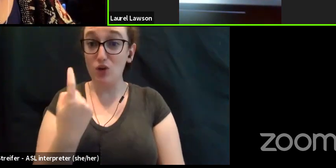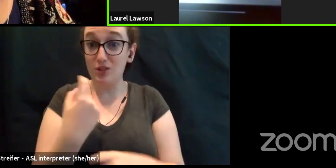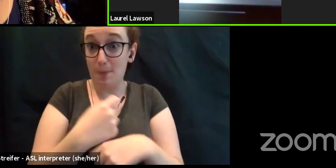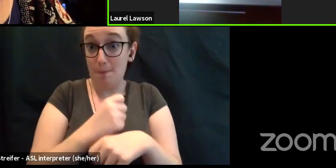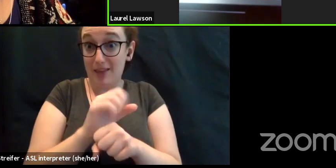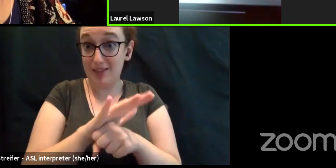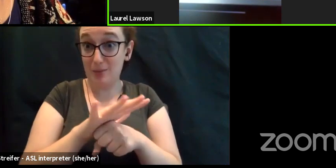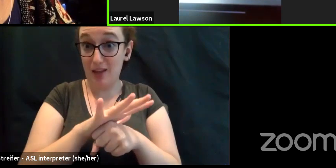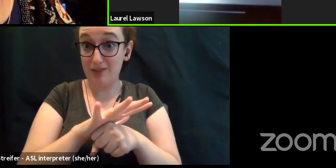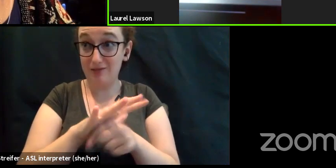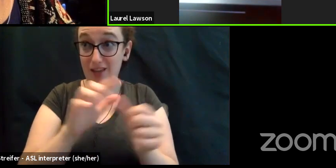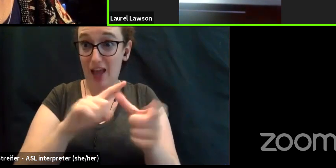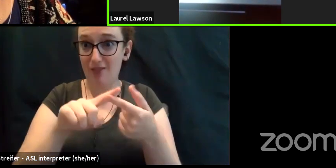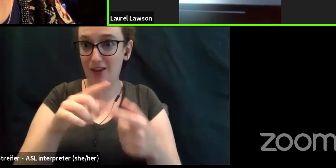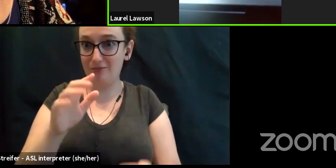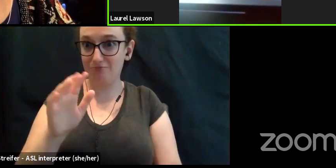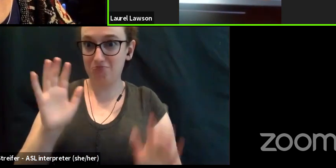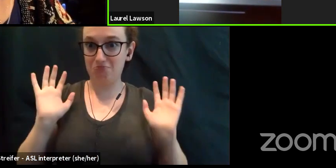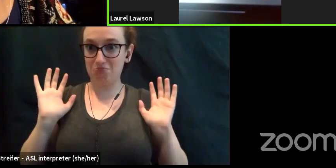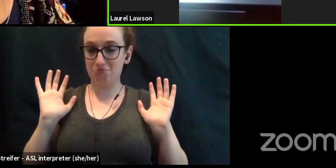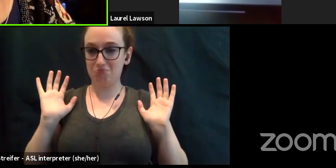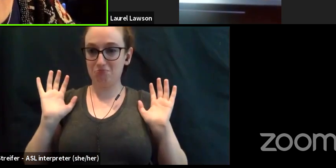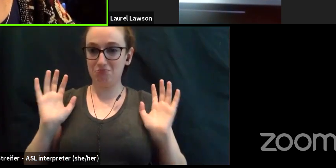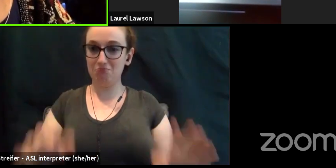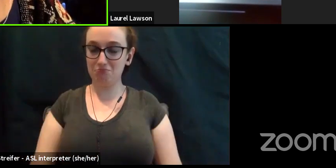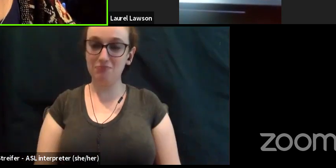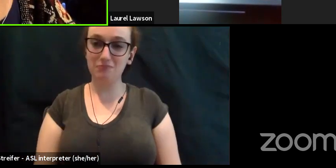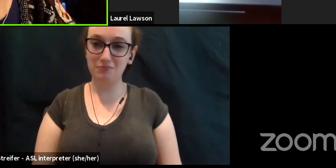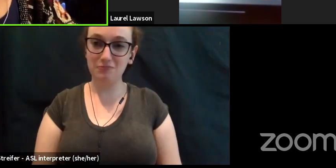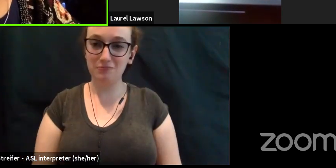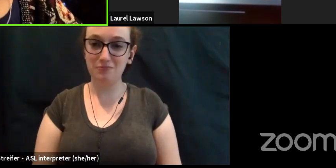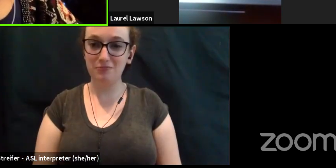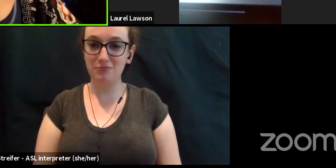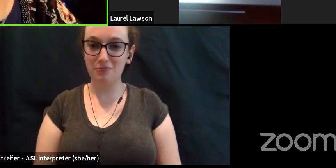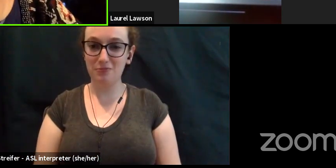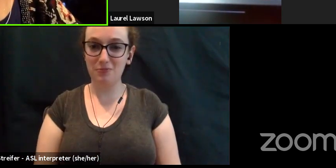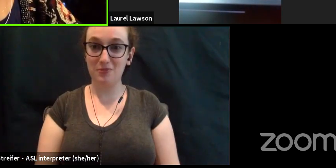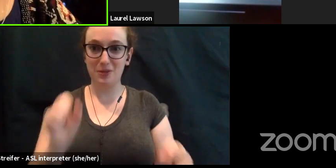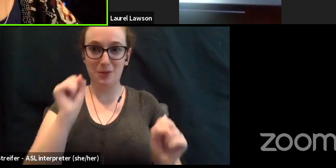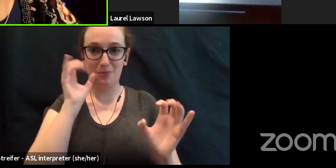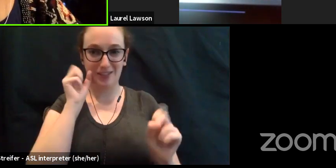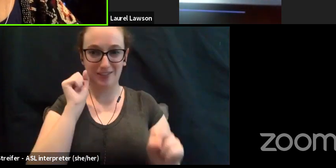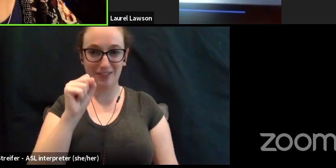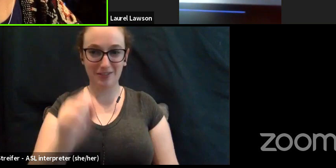sometimes. Yeah, amazing. Yes.